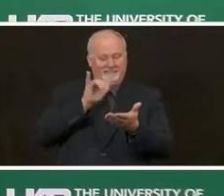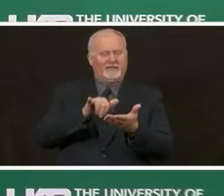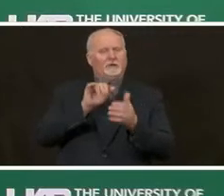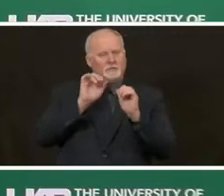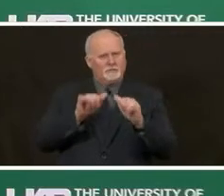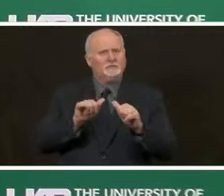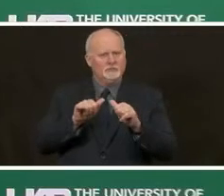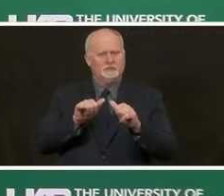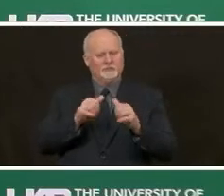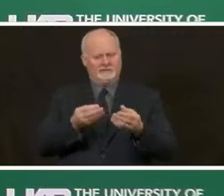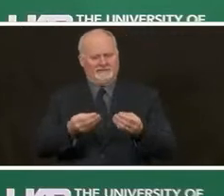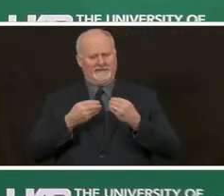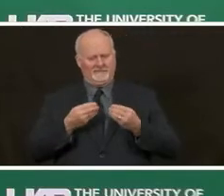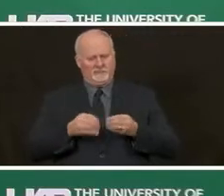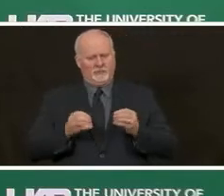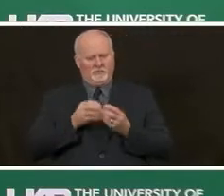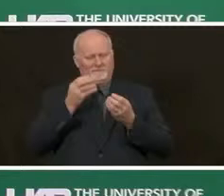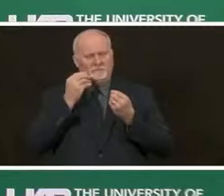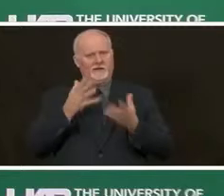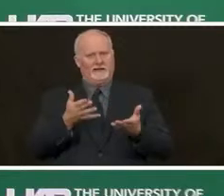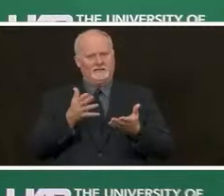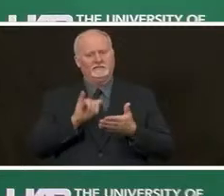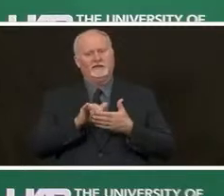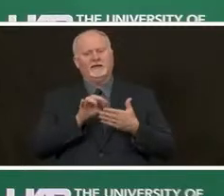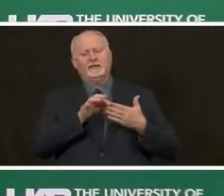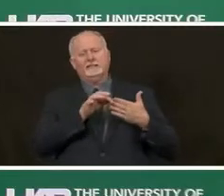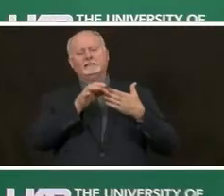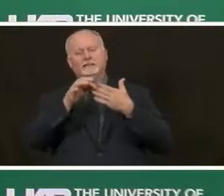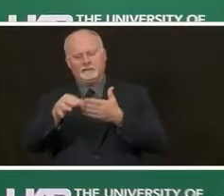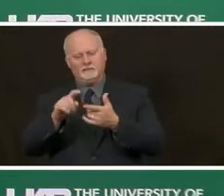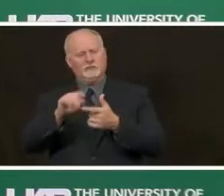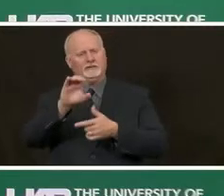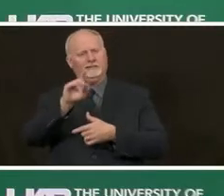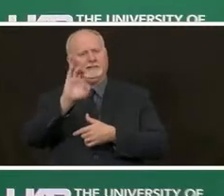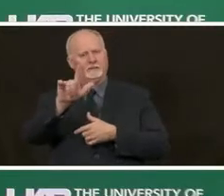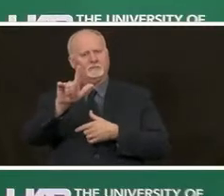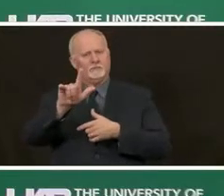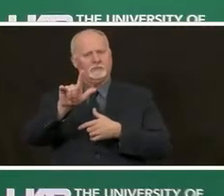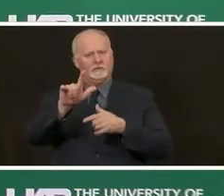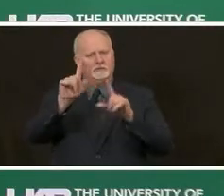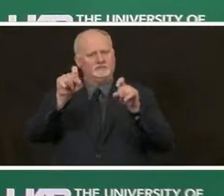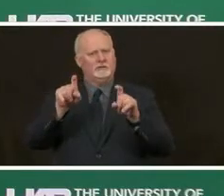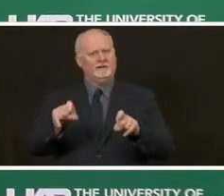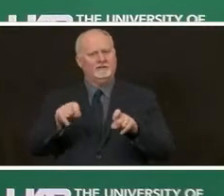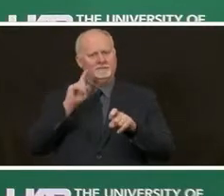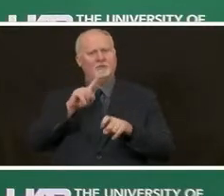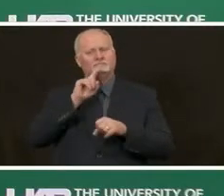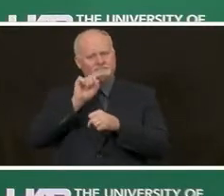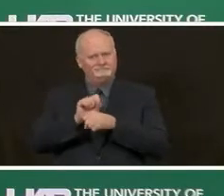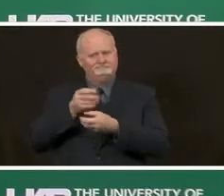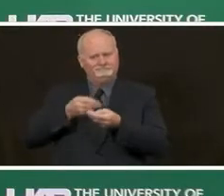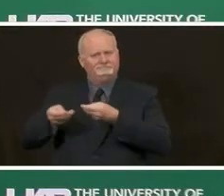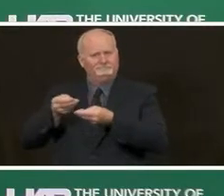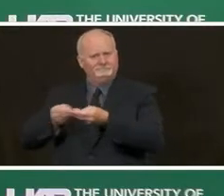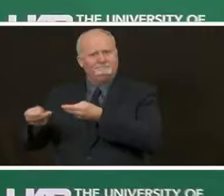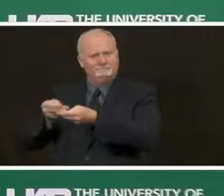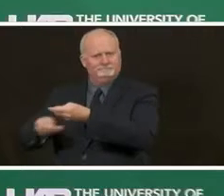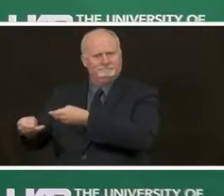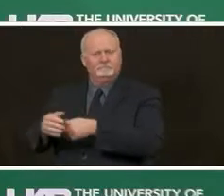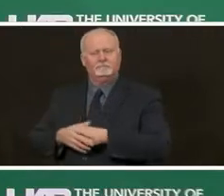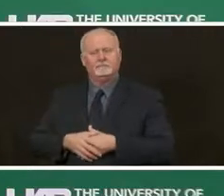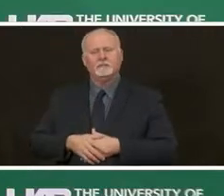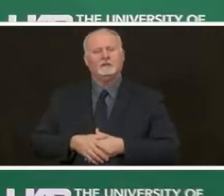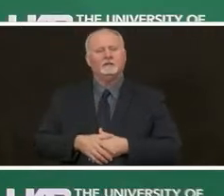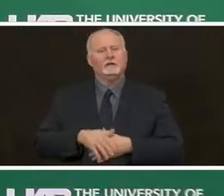us information that could lead the way to a clinical trial for transplantation. And the